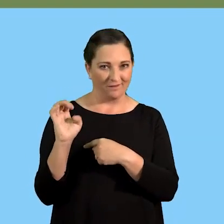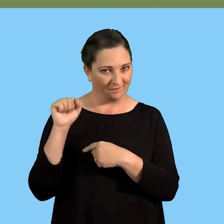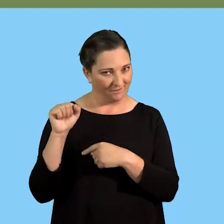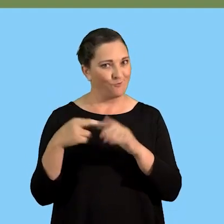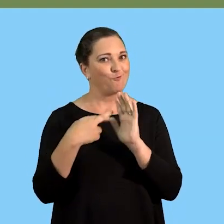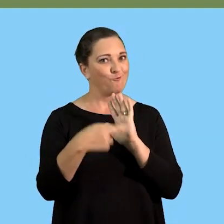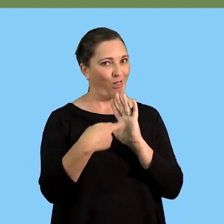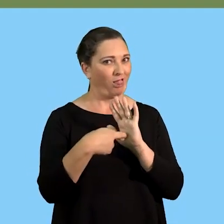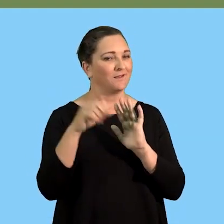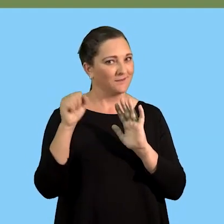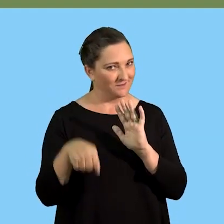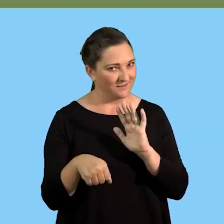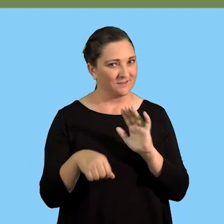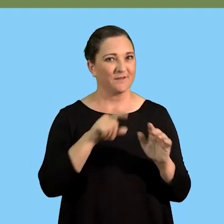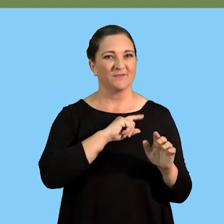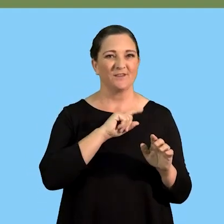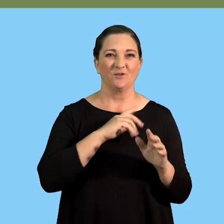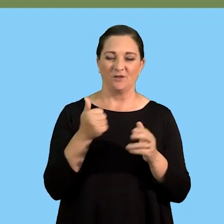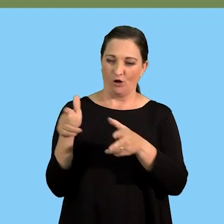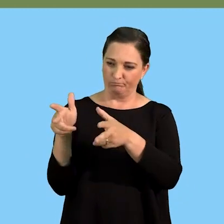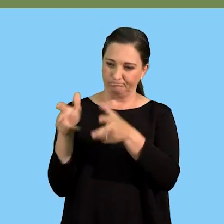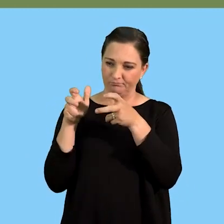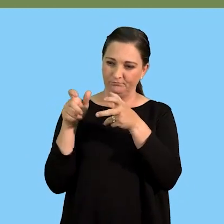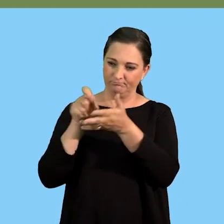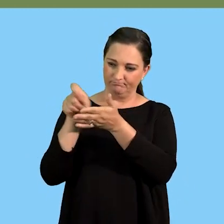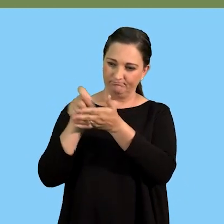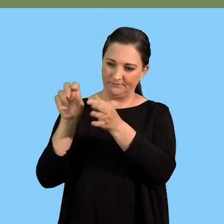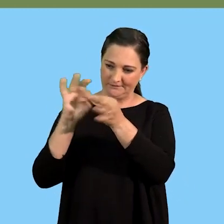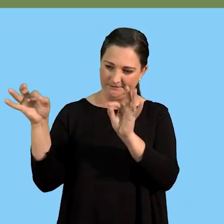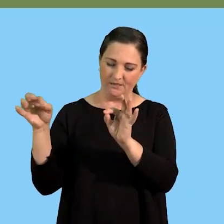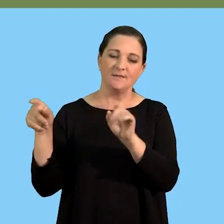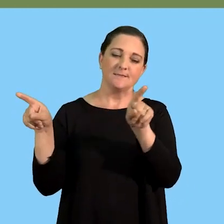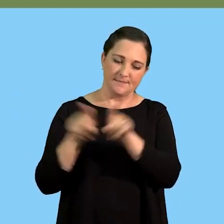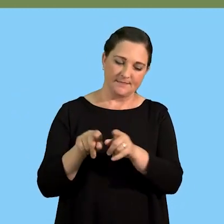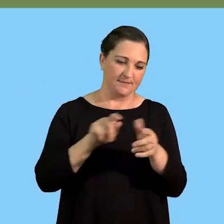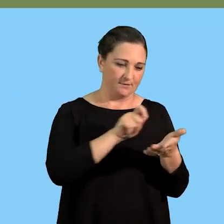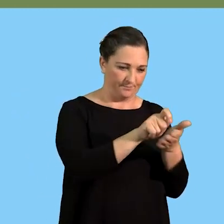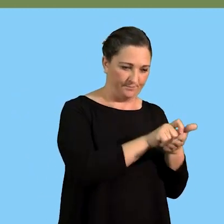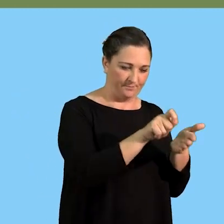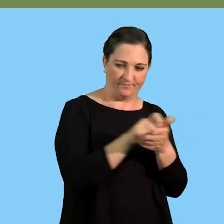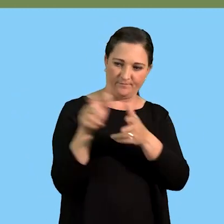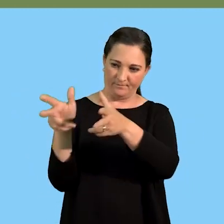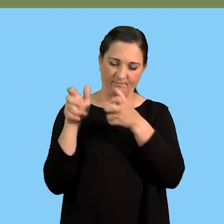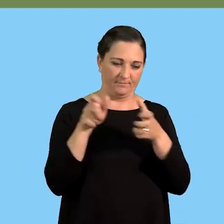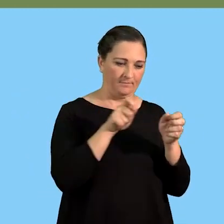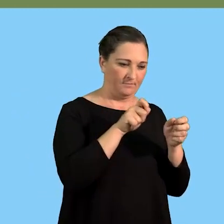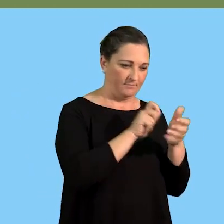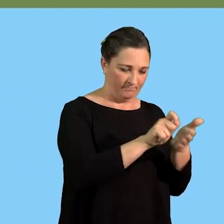So then you are going to quote the statement like I have done as it appears from the